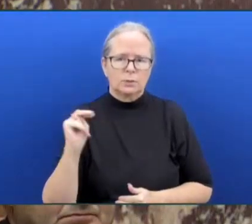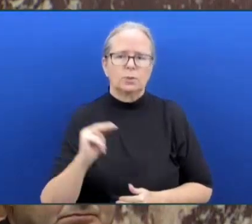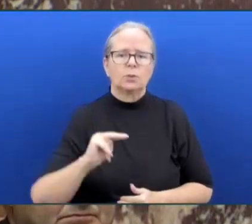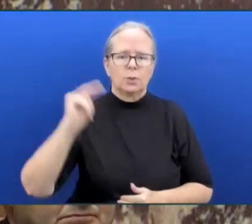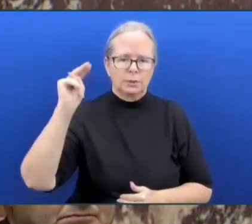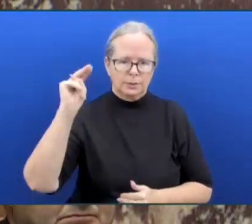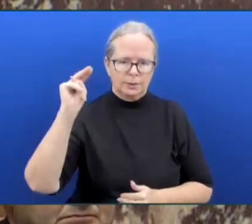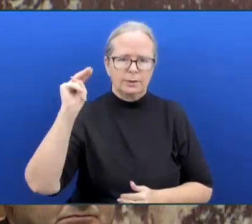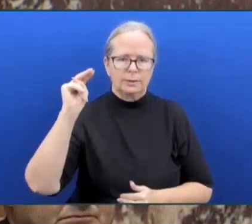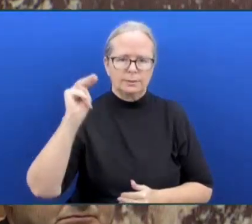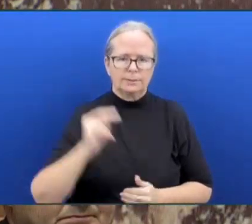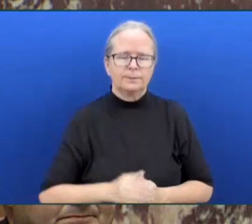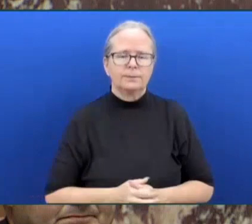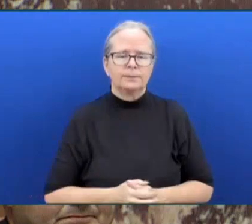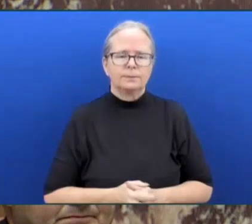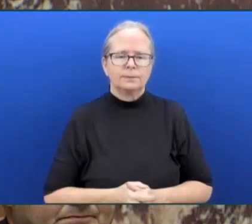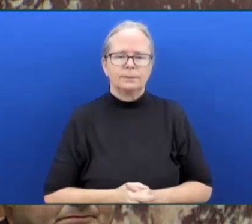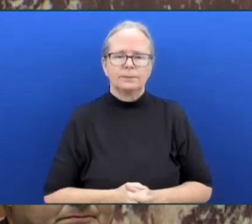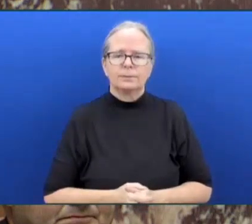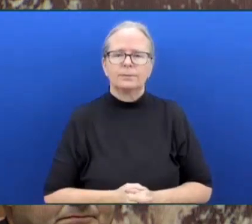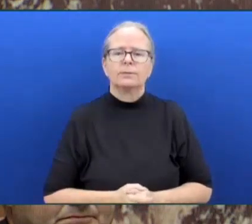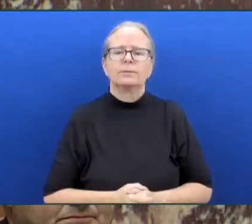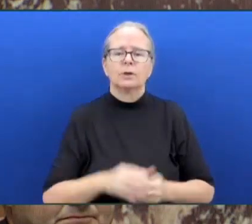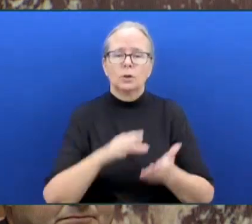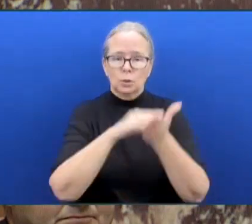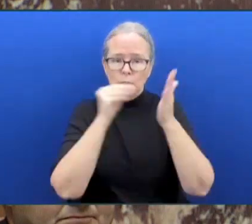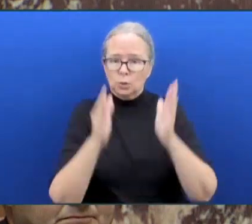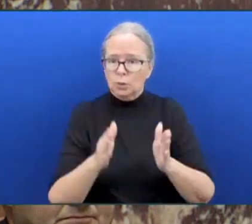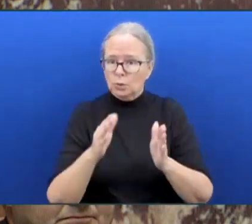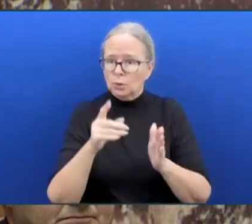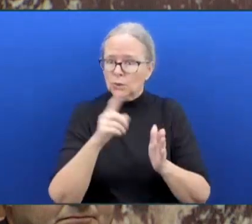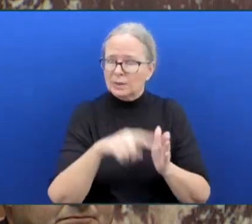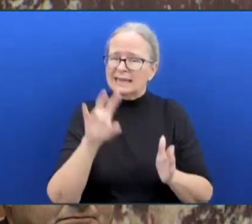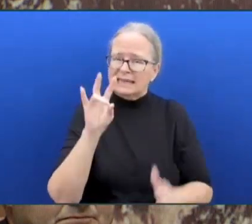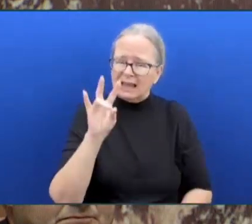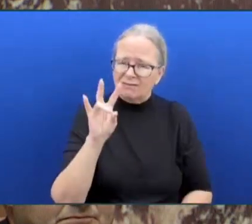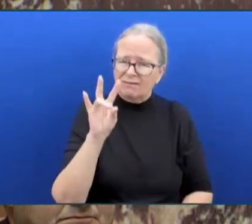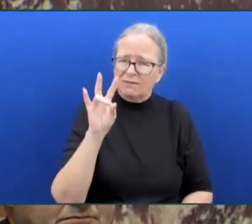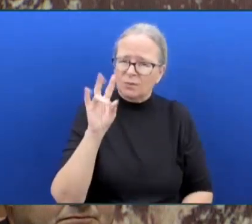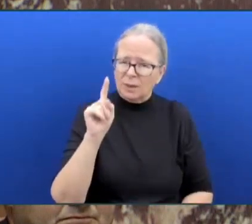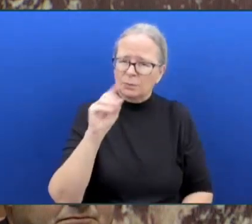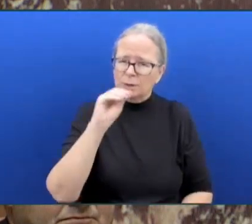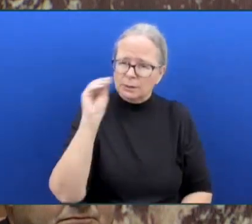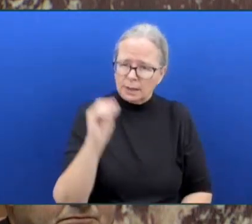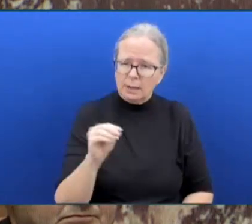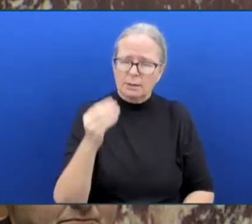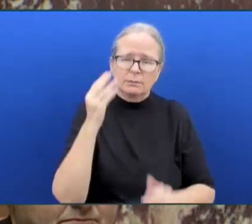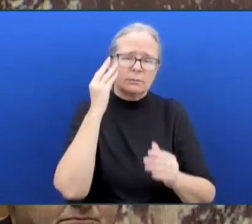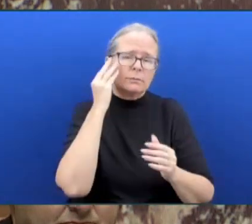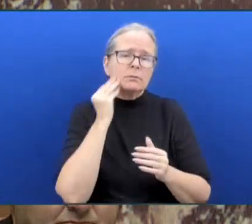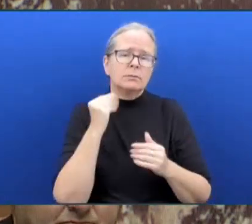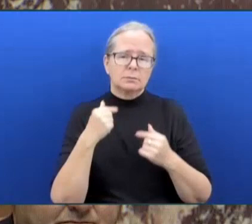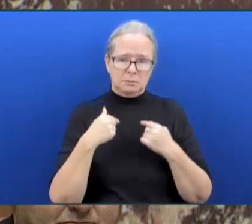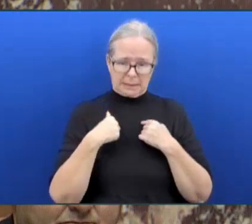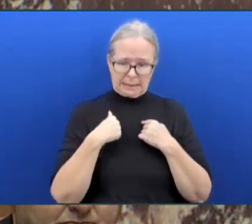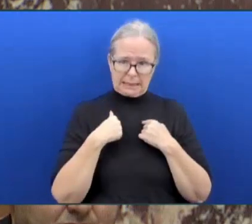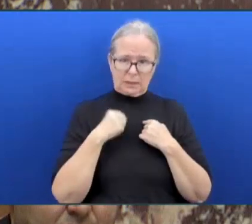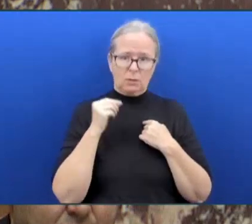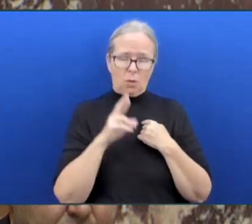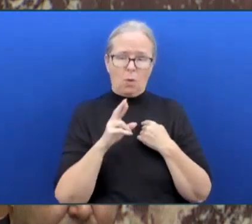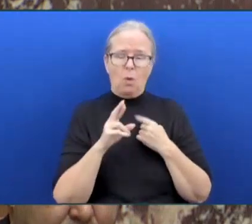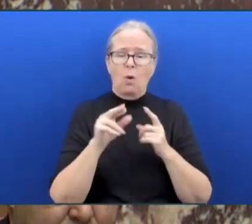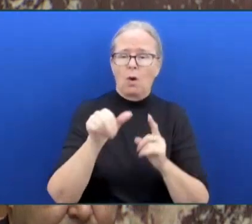students witness or experience unwanted sexualized behaviors in post-secondary settings. This is